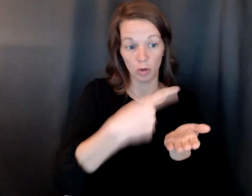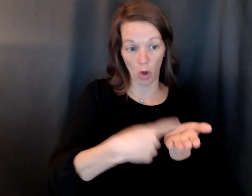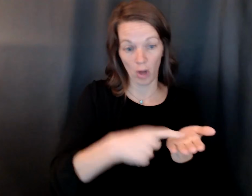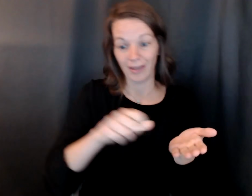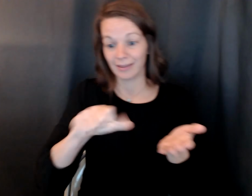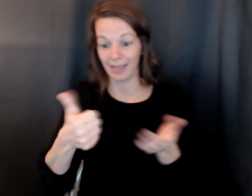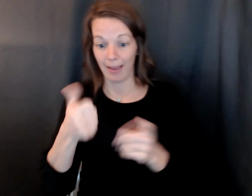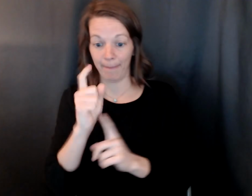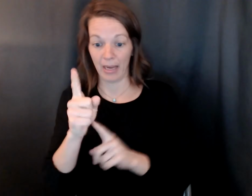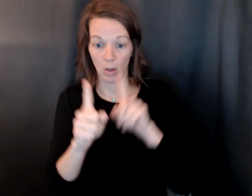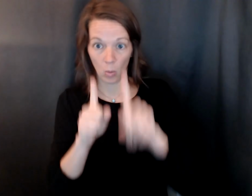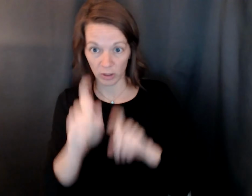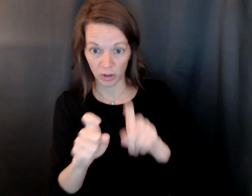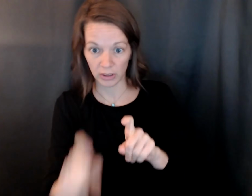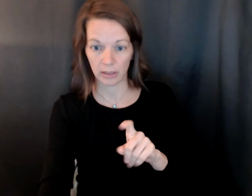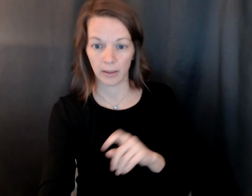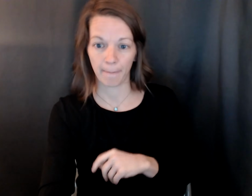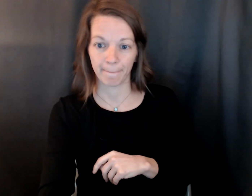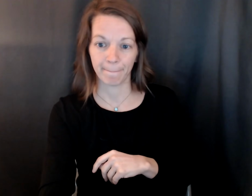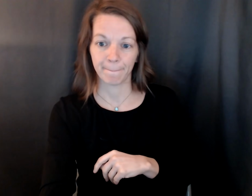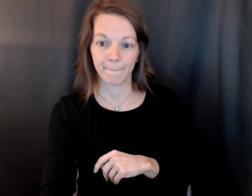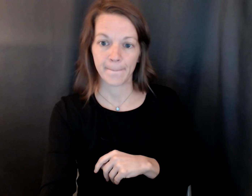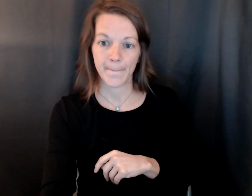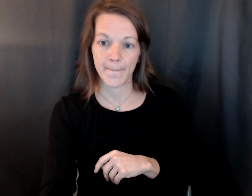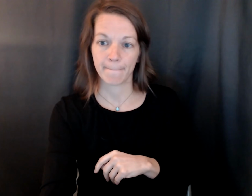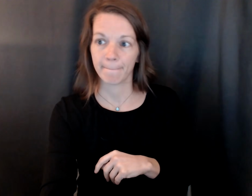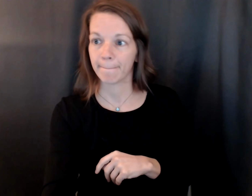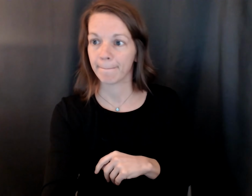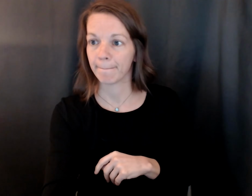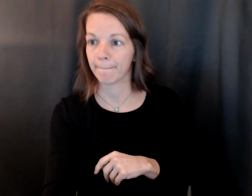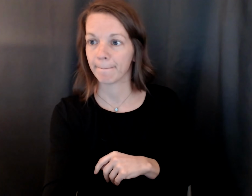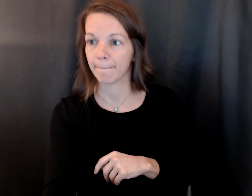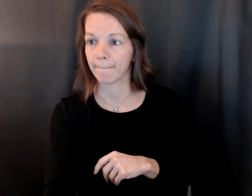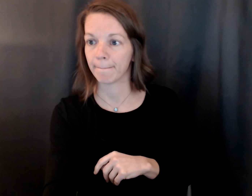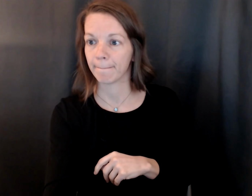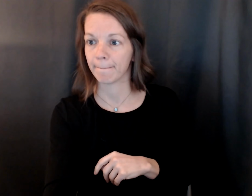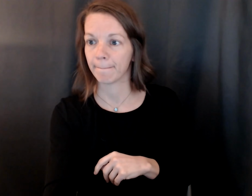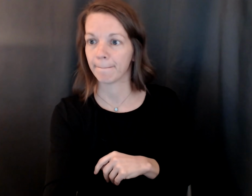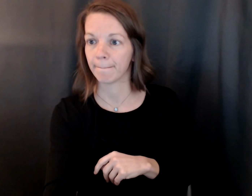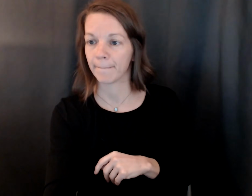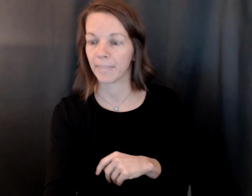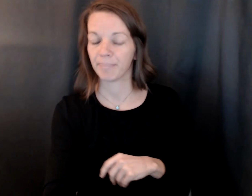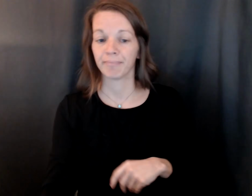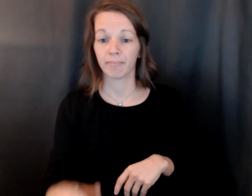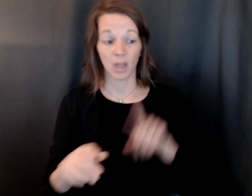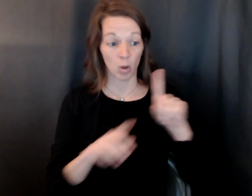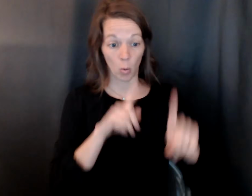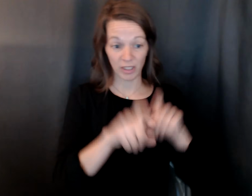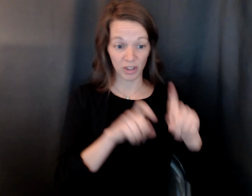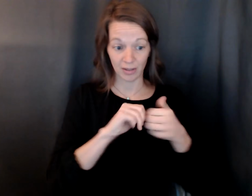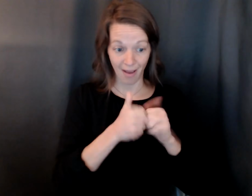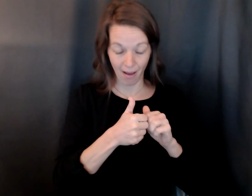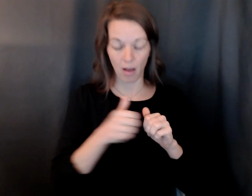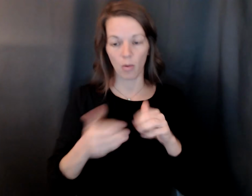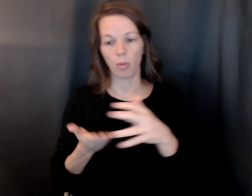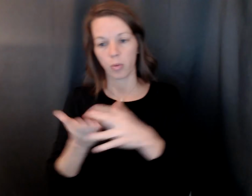questions. You can either submit questions through the Q&A box, or you can